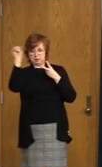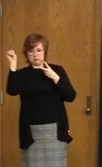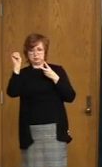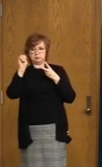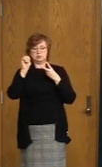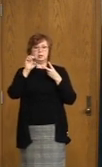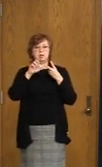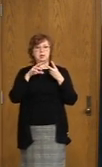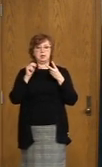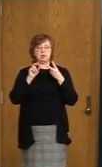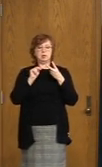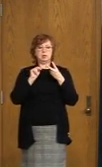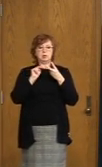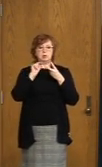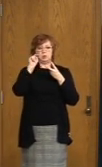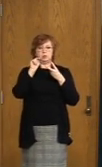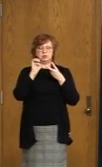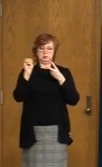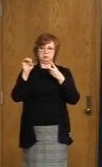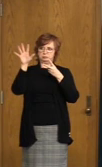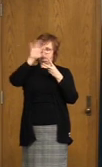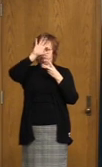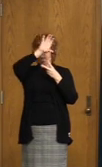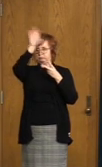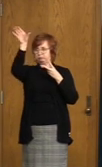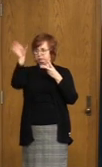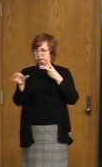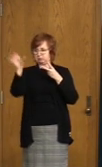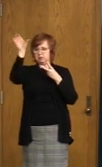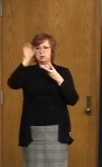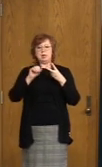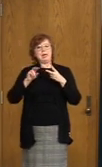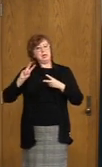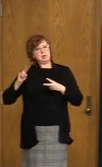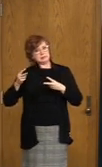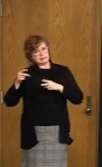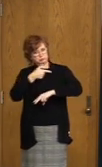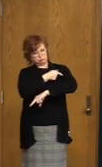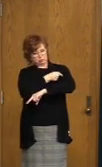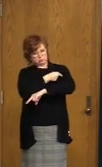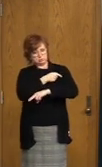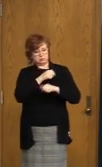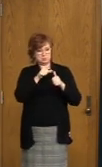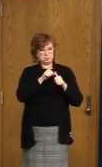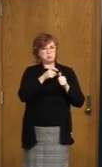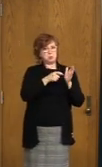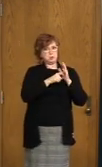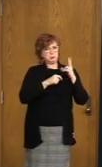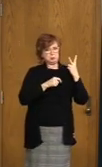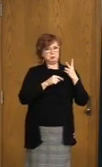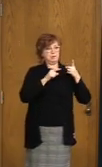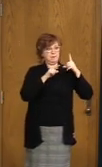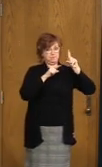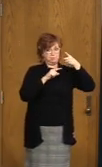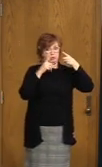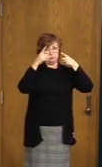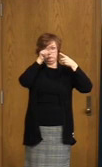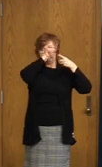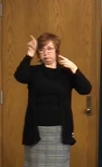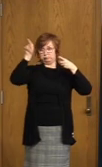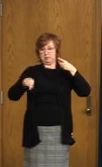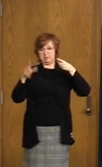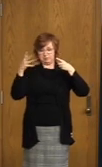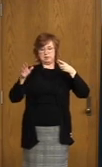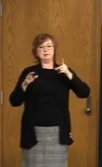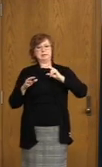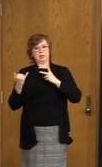provide second shots for people that have already received their first vaccination dose. And it will also be provided to